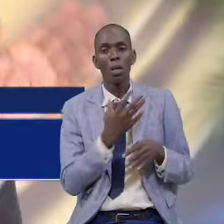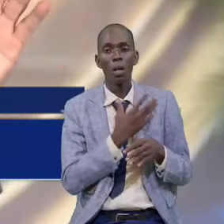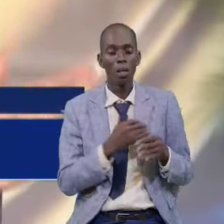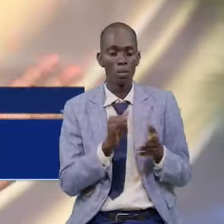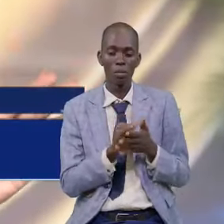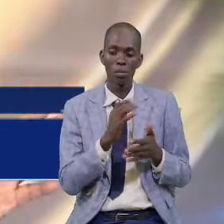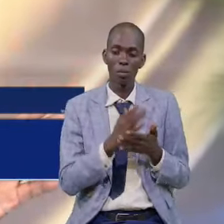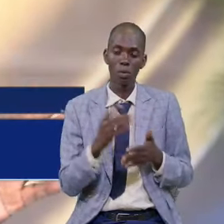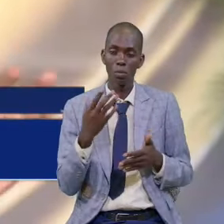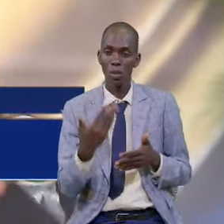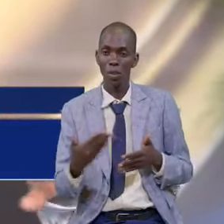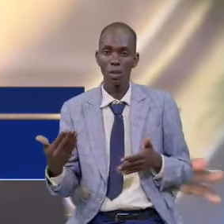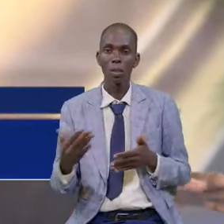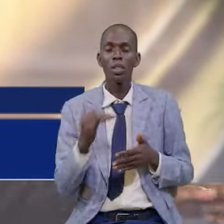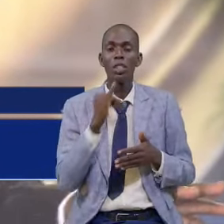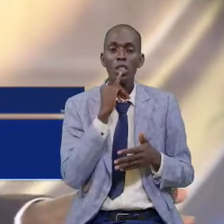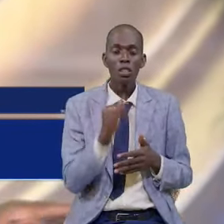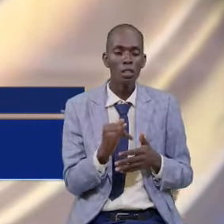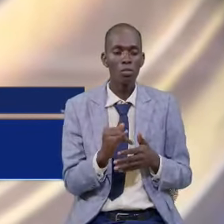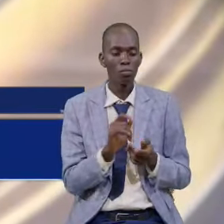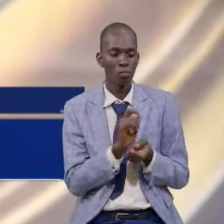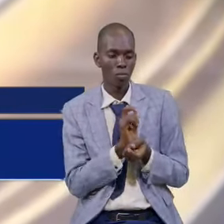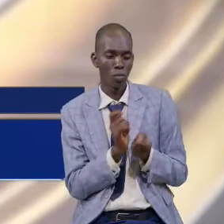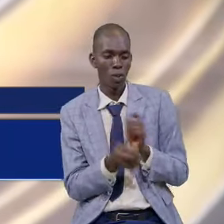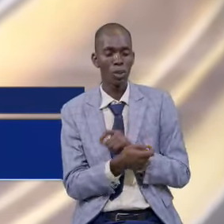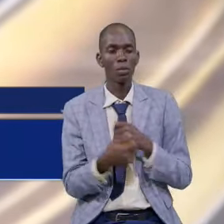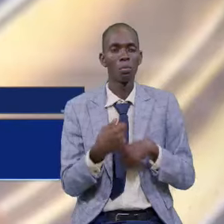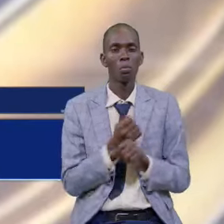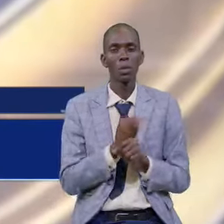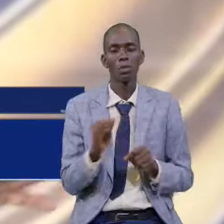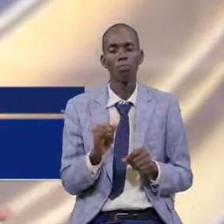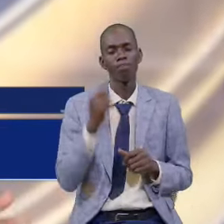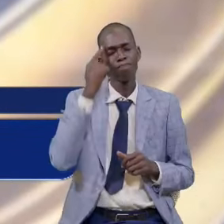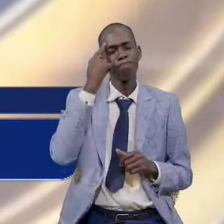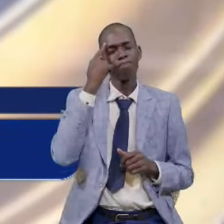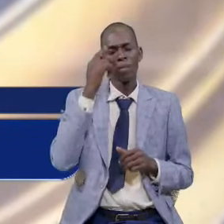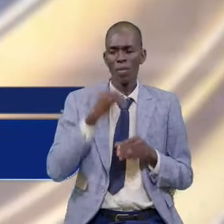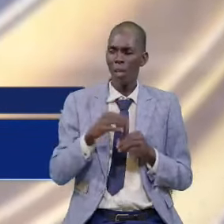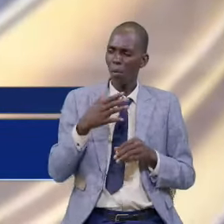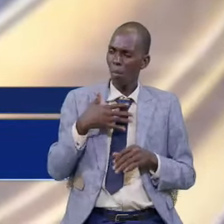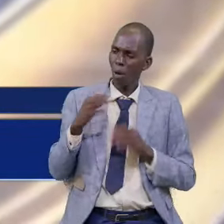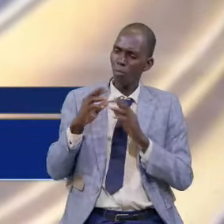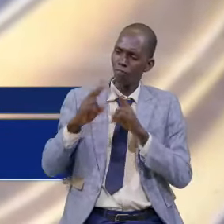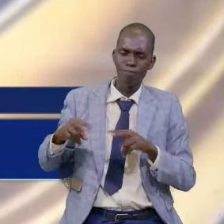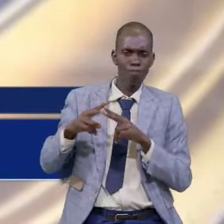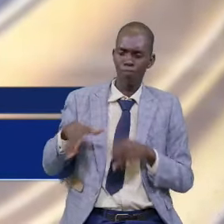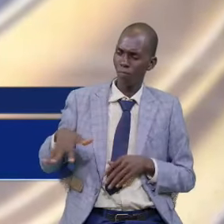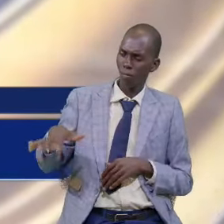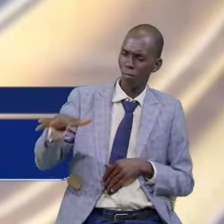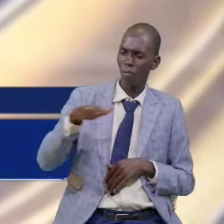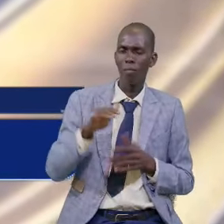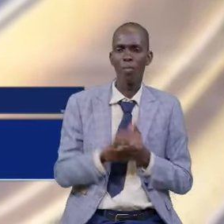change making. In my locality, in the circle inside which